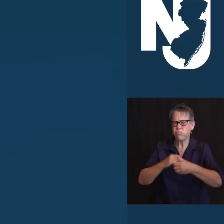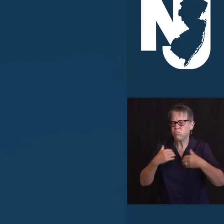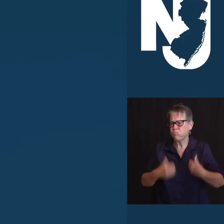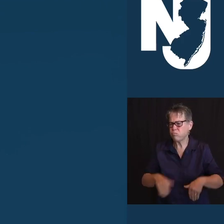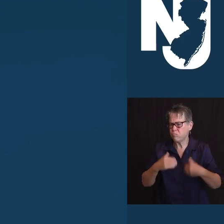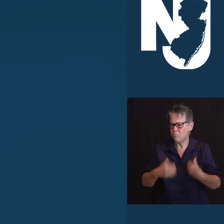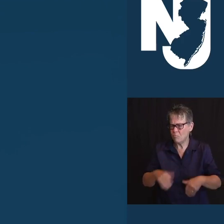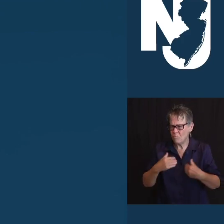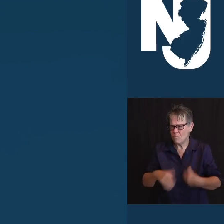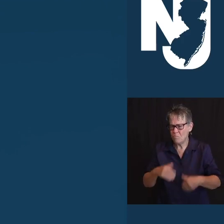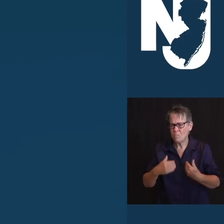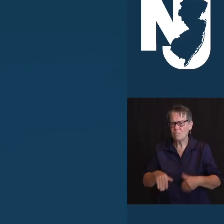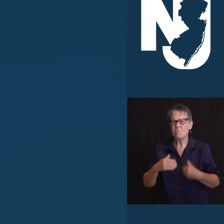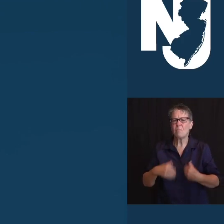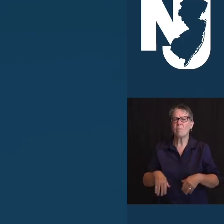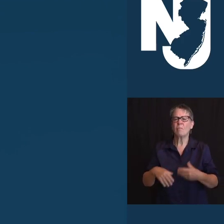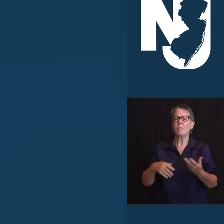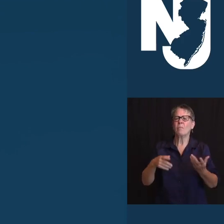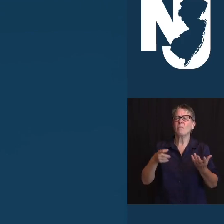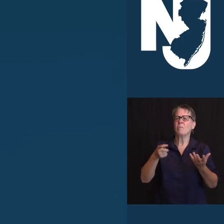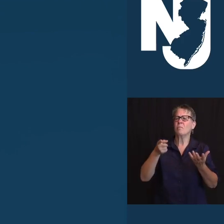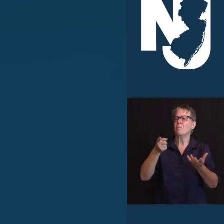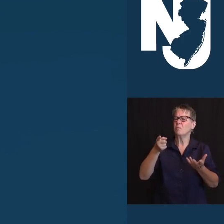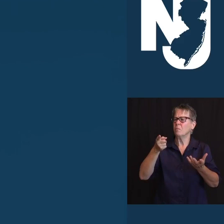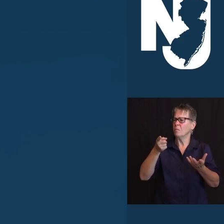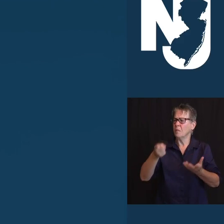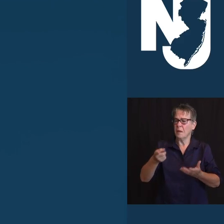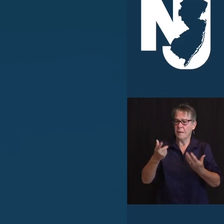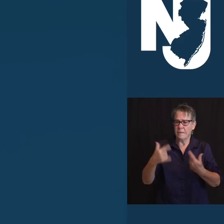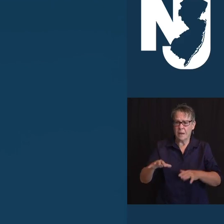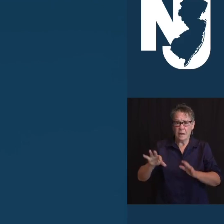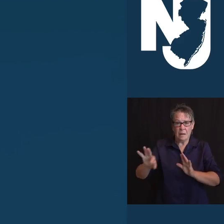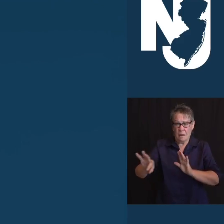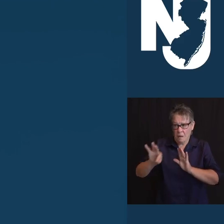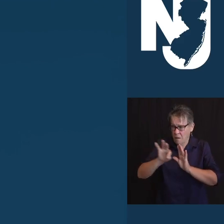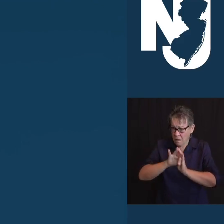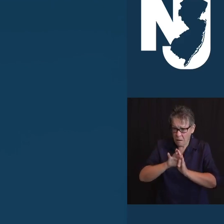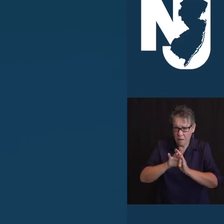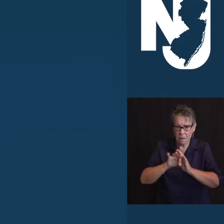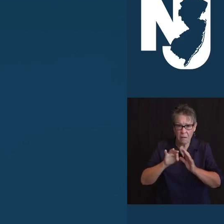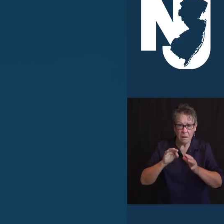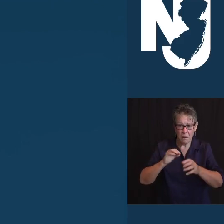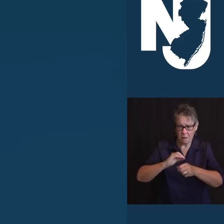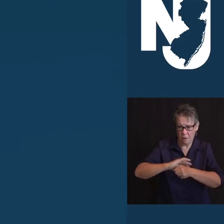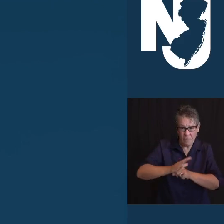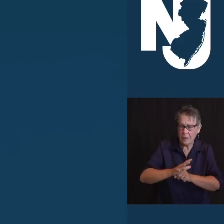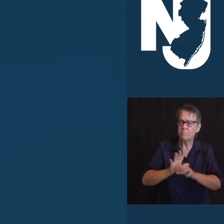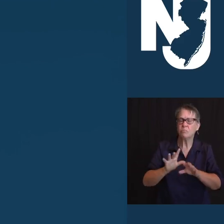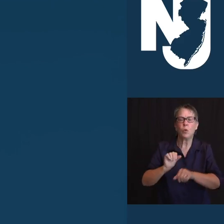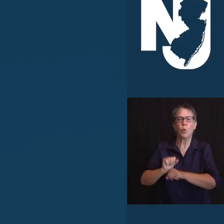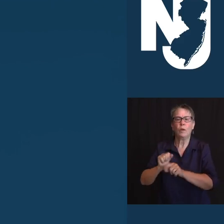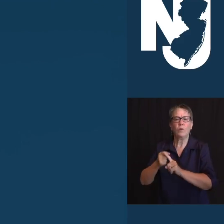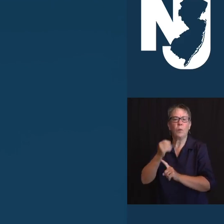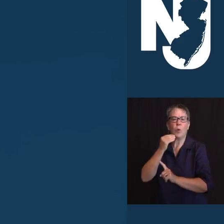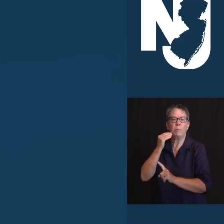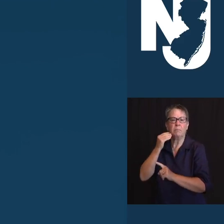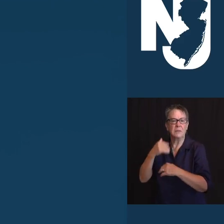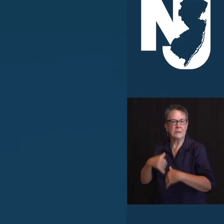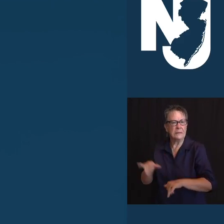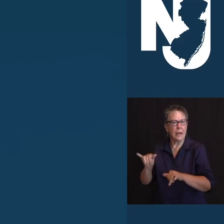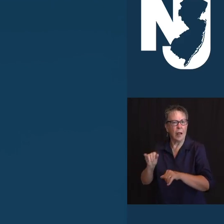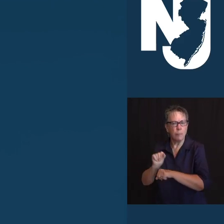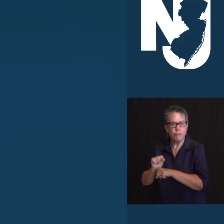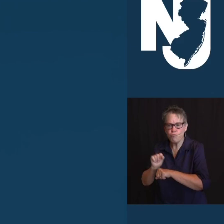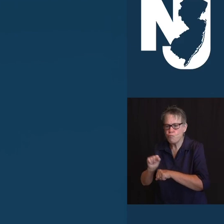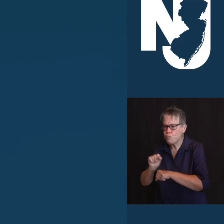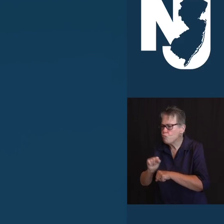from home to check in on his patients. And after his passing, his colleagues and patients held a memorial drive past